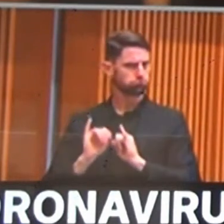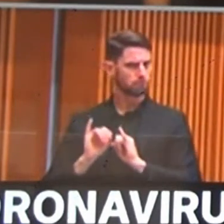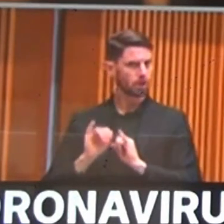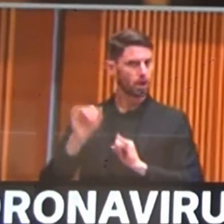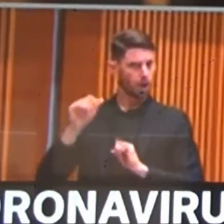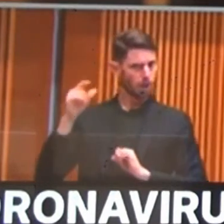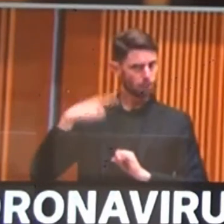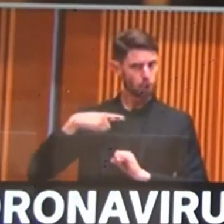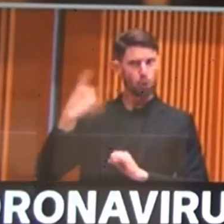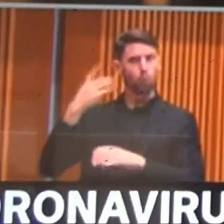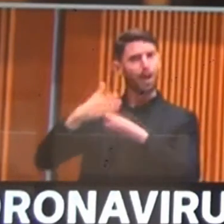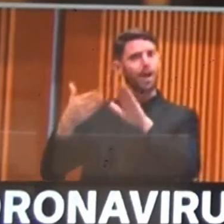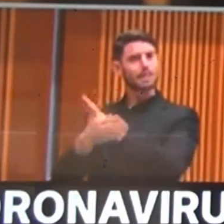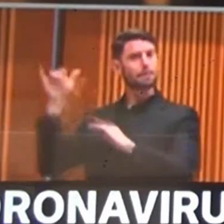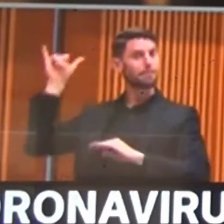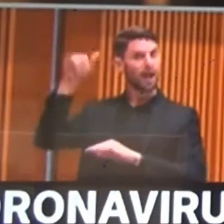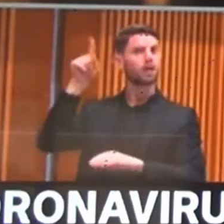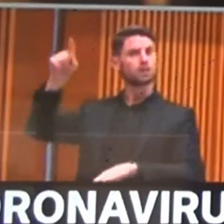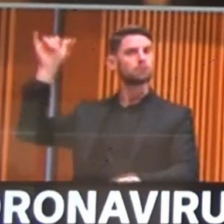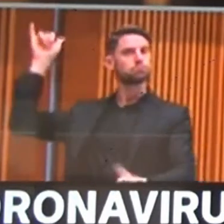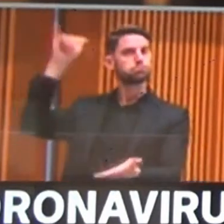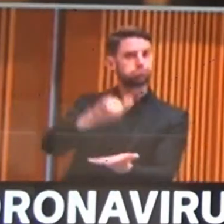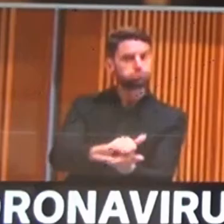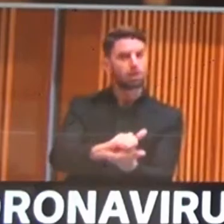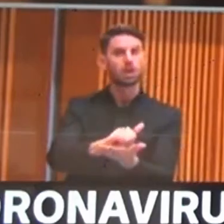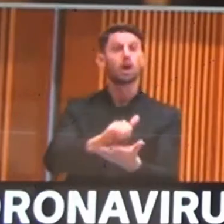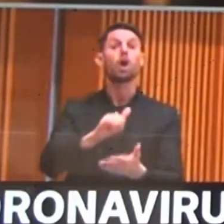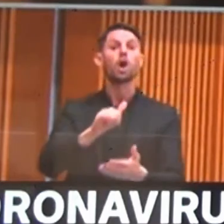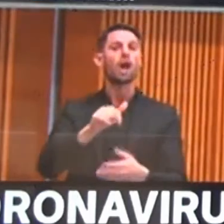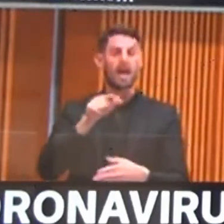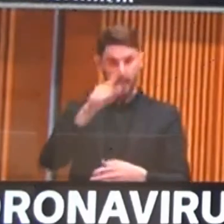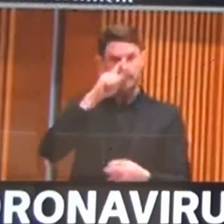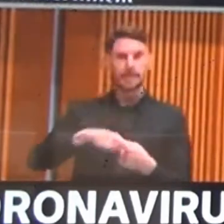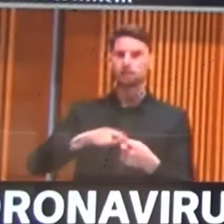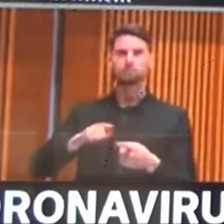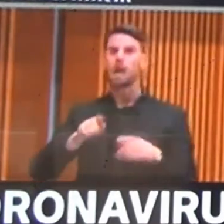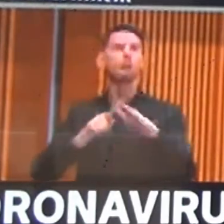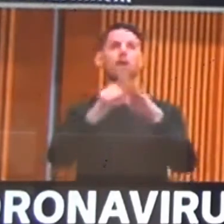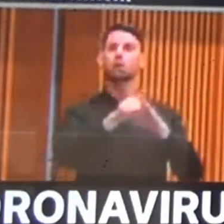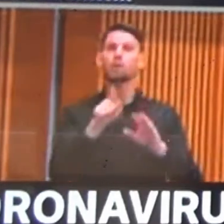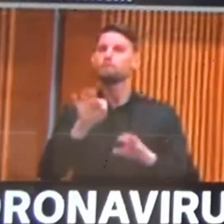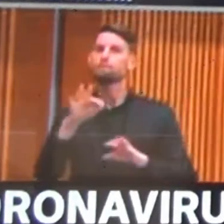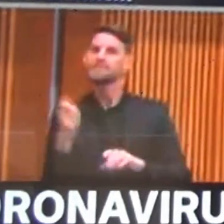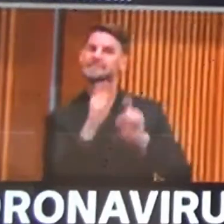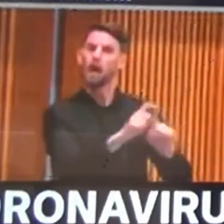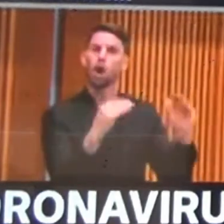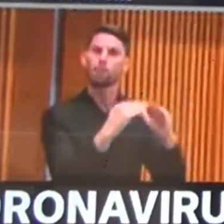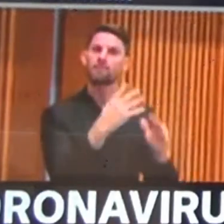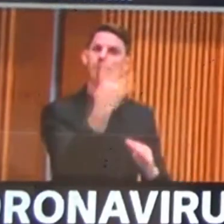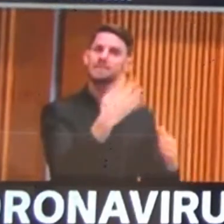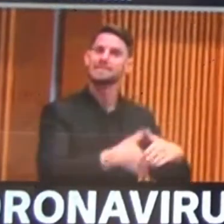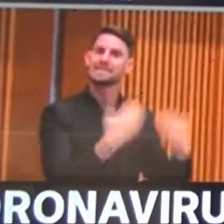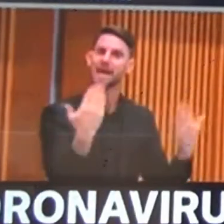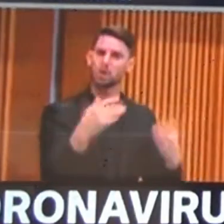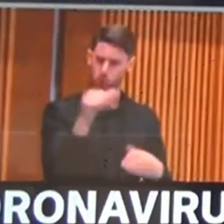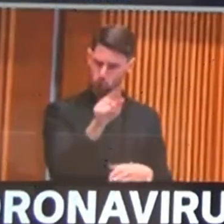an exemption ongoing for maritime, non-cruise ship maritime crew? I'll check the details